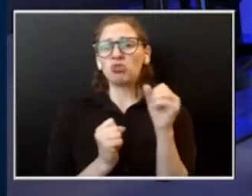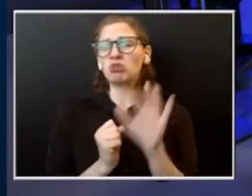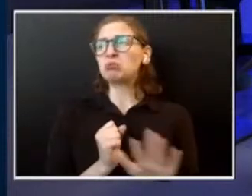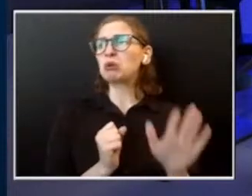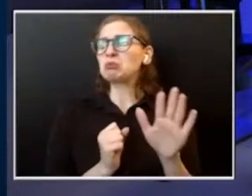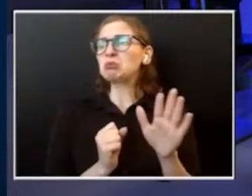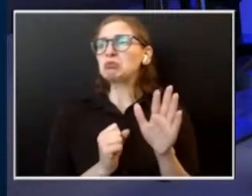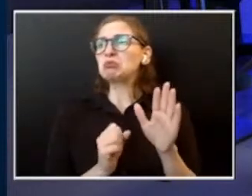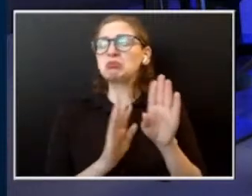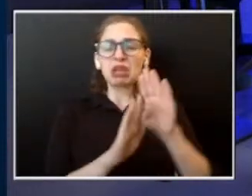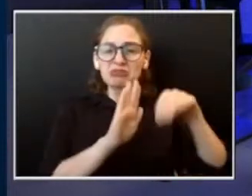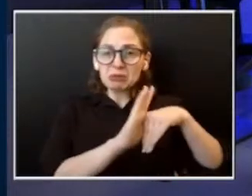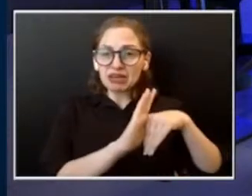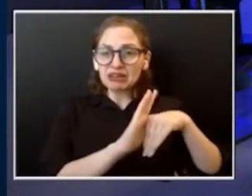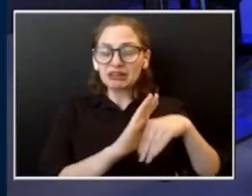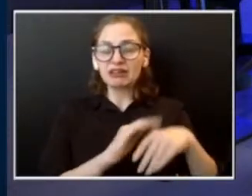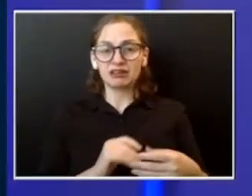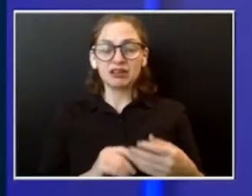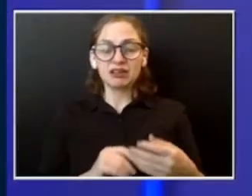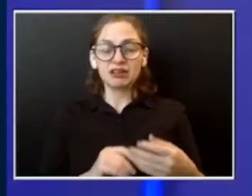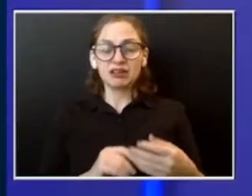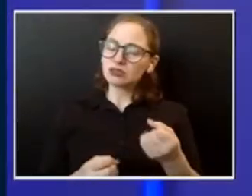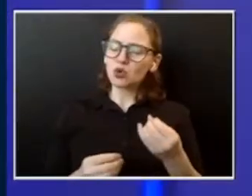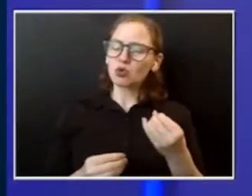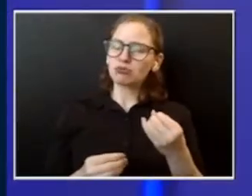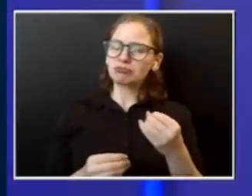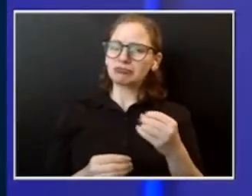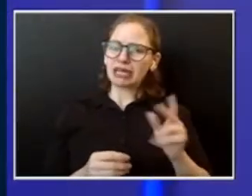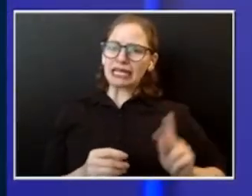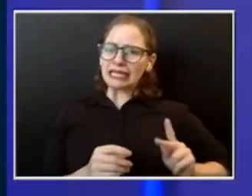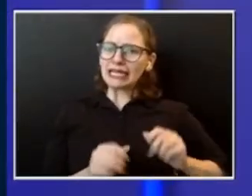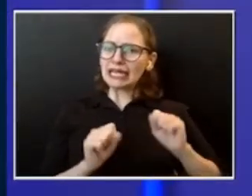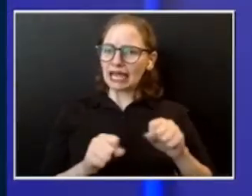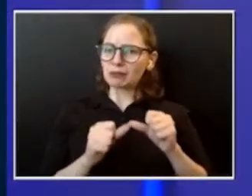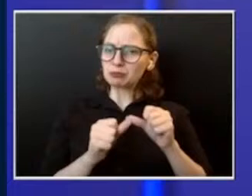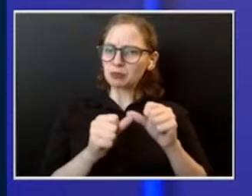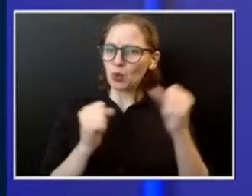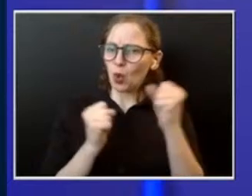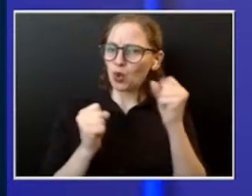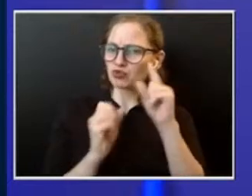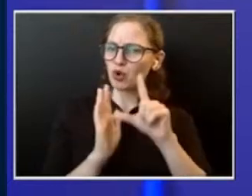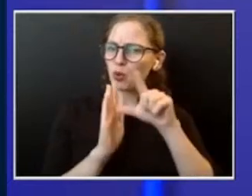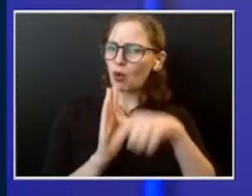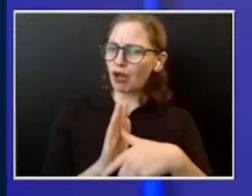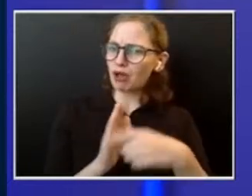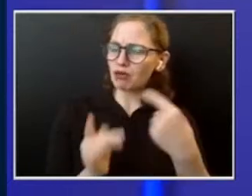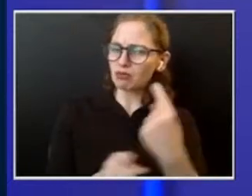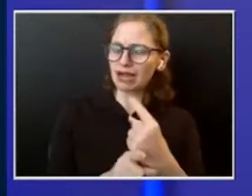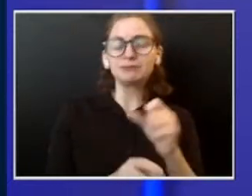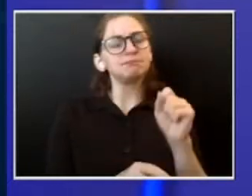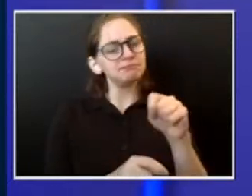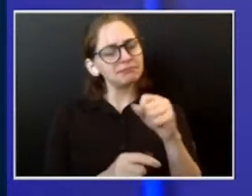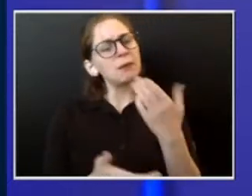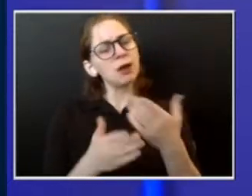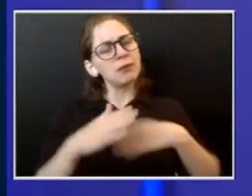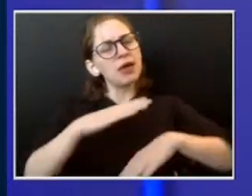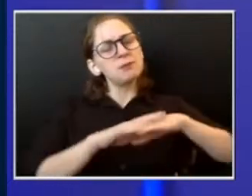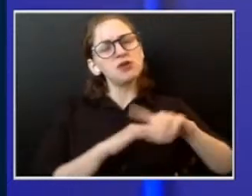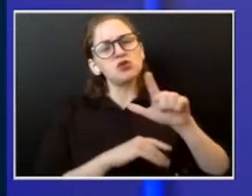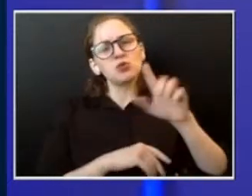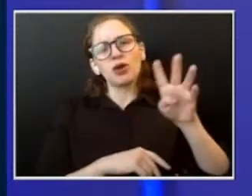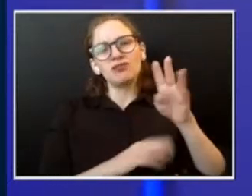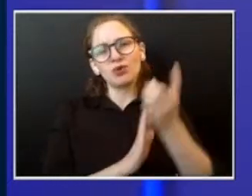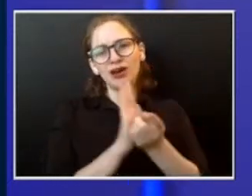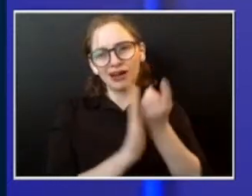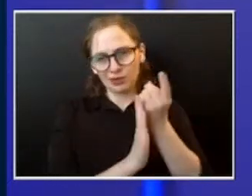fly all over the country. Yeah, I mean, you can technically keep a kidney cold for probably 24 hours, but it slowly dies over